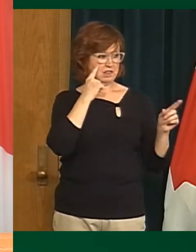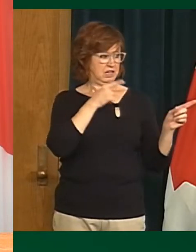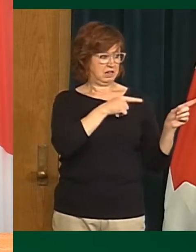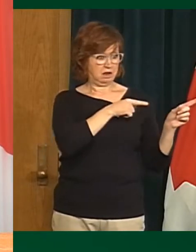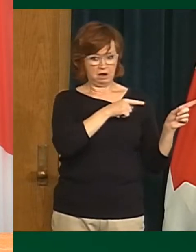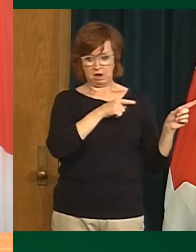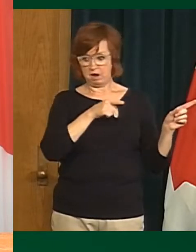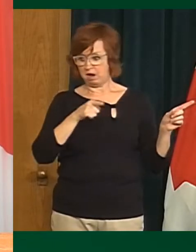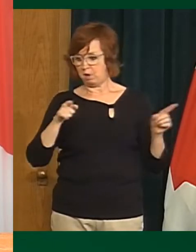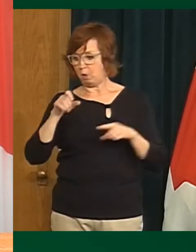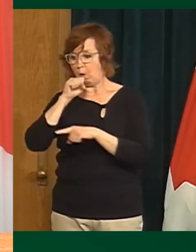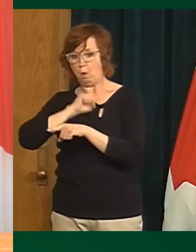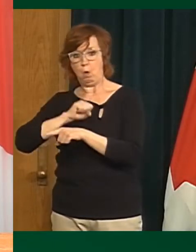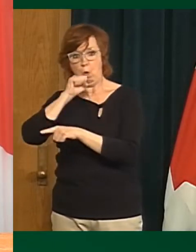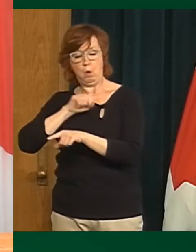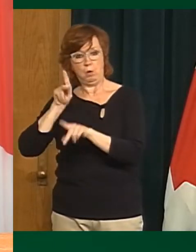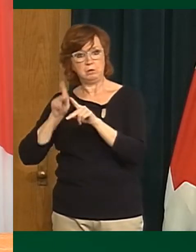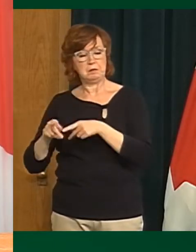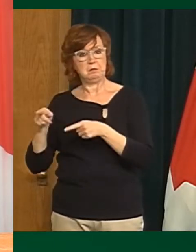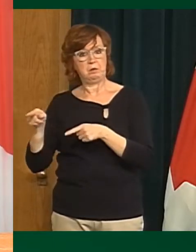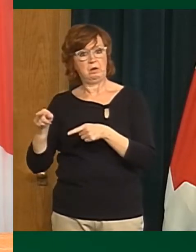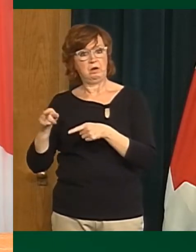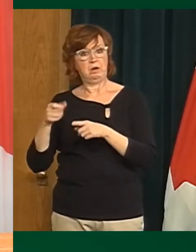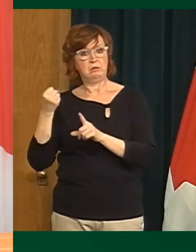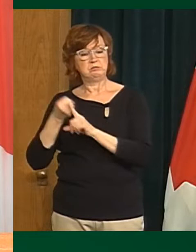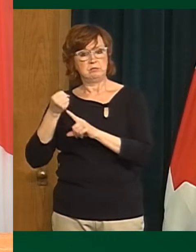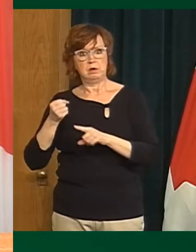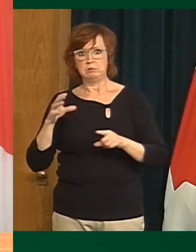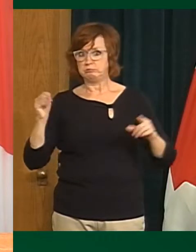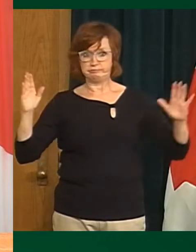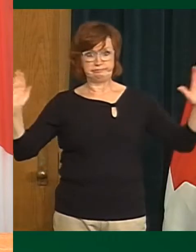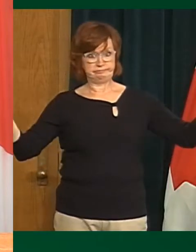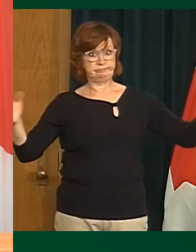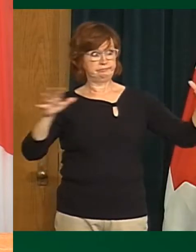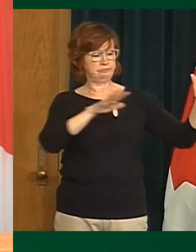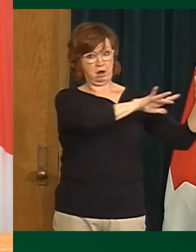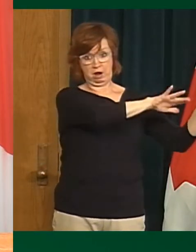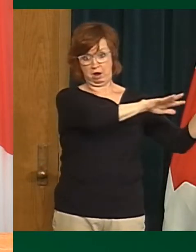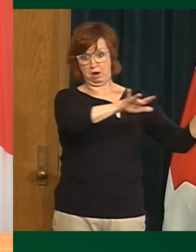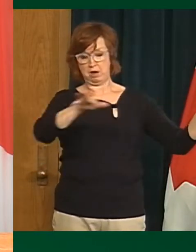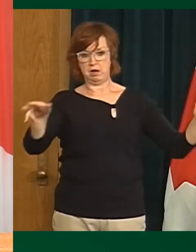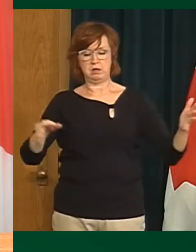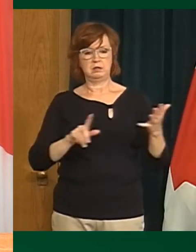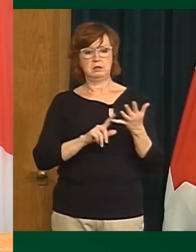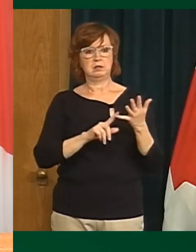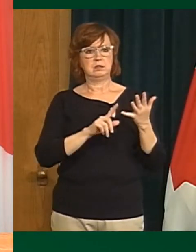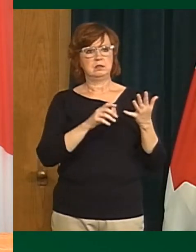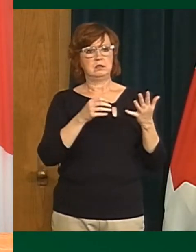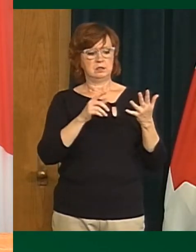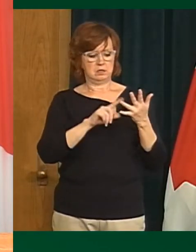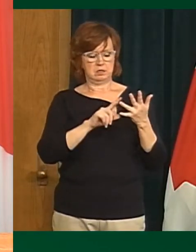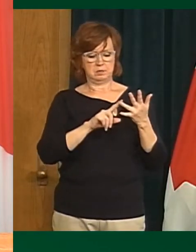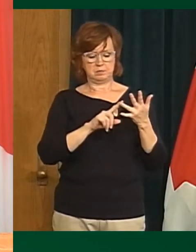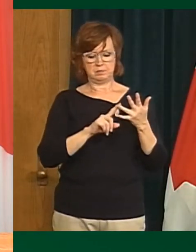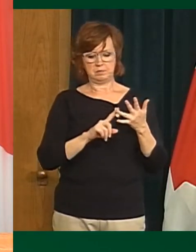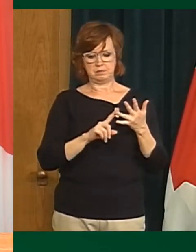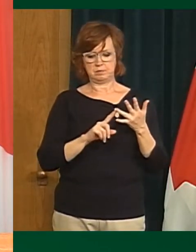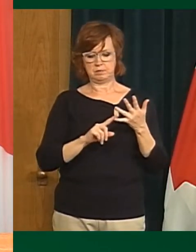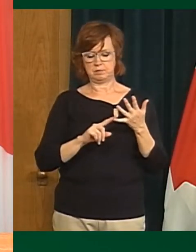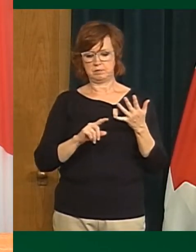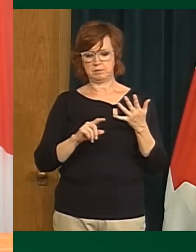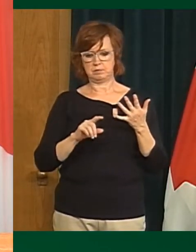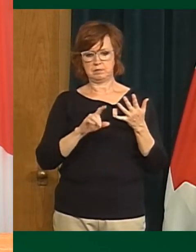older. Then we've had 6 hospitalizations in 50 to 59, 8 in 60 to 69, 8 in 70